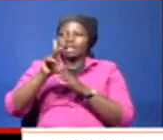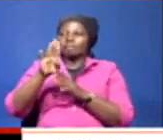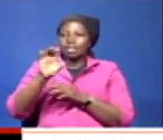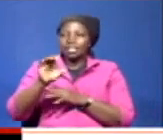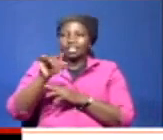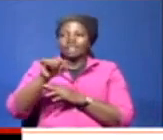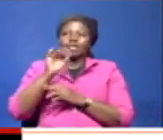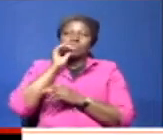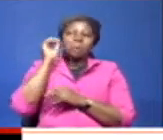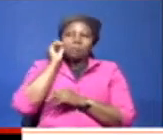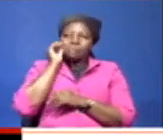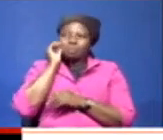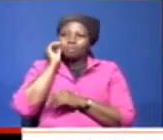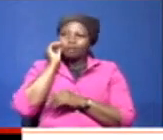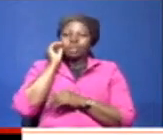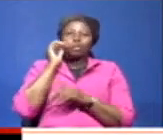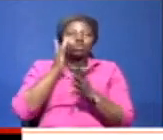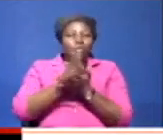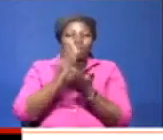Safari was a tough event.